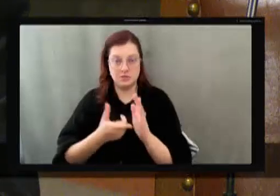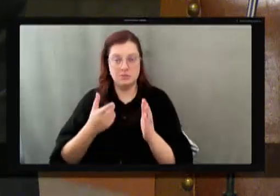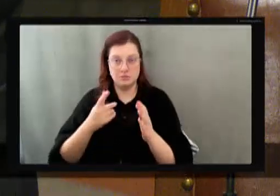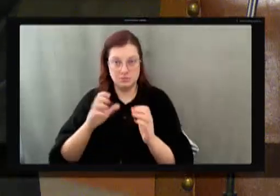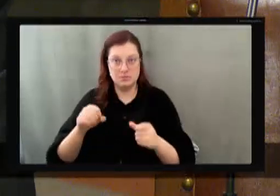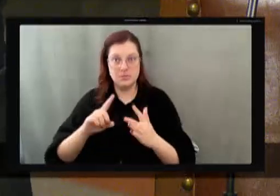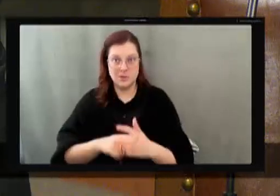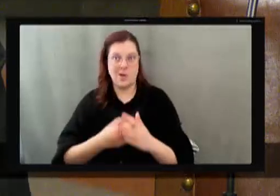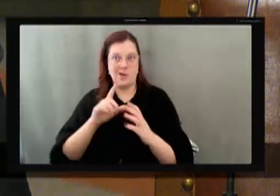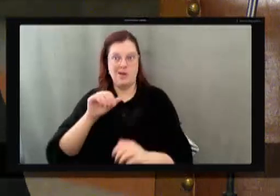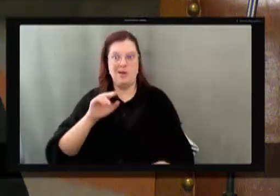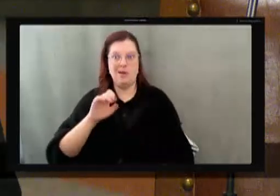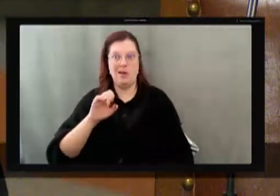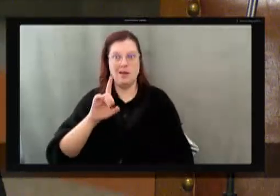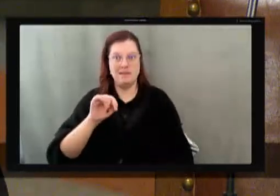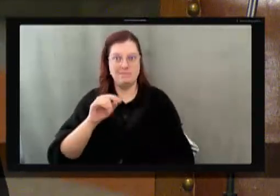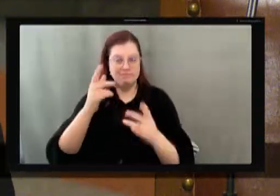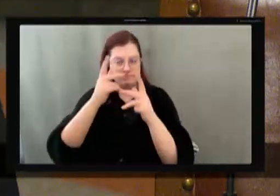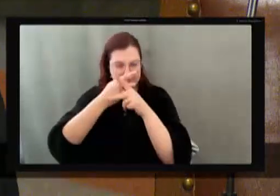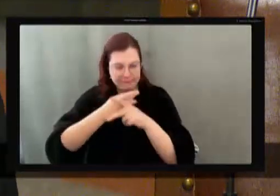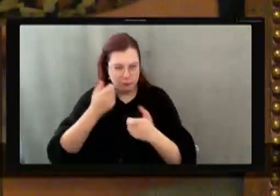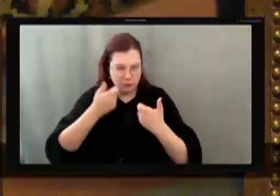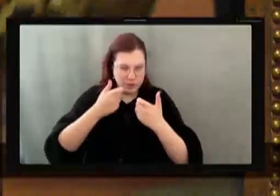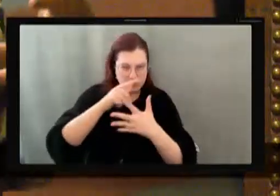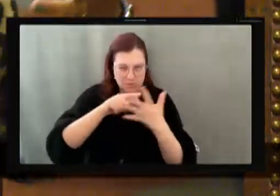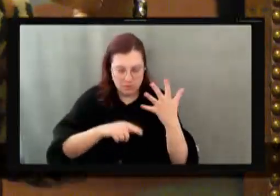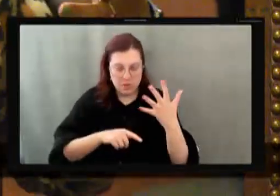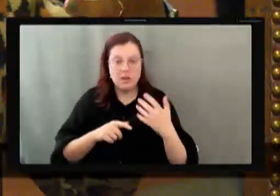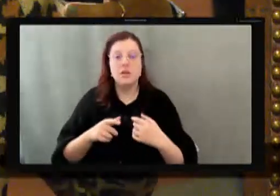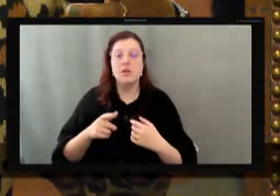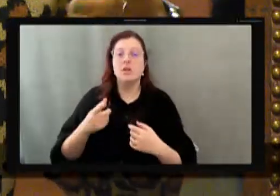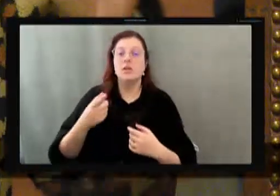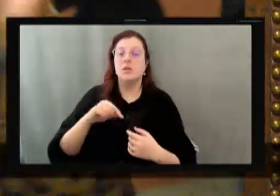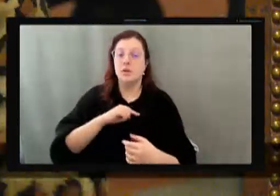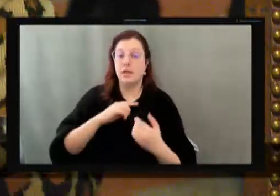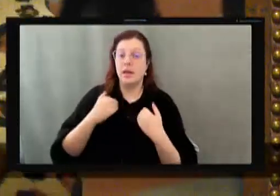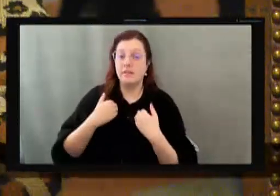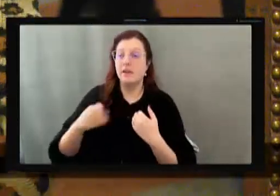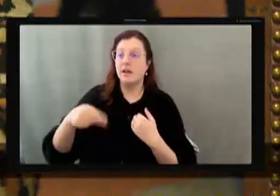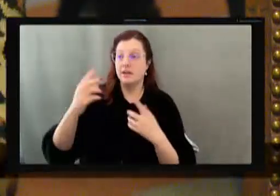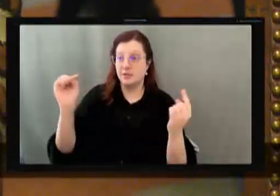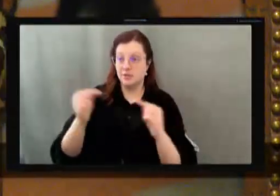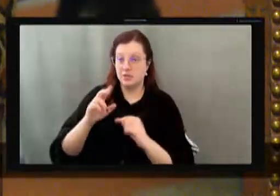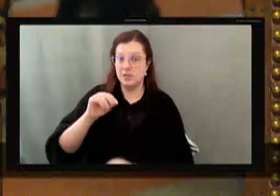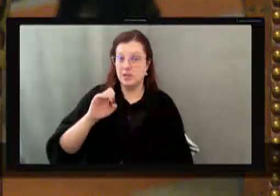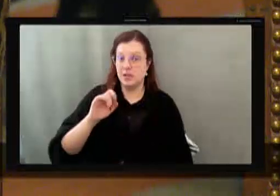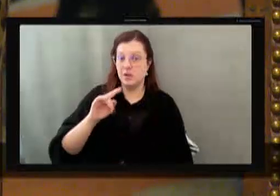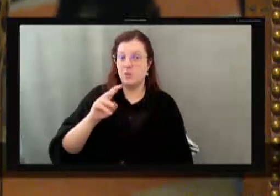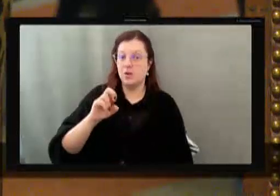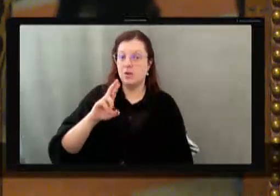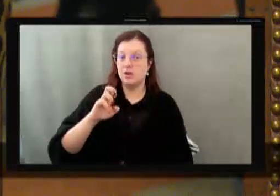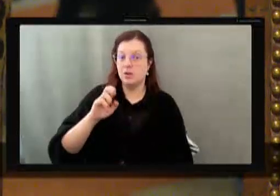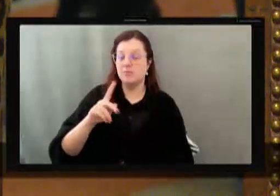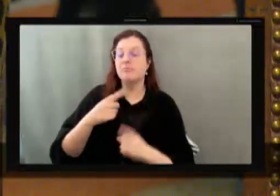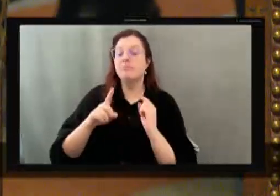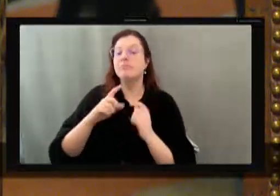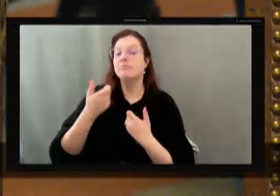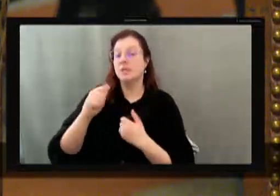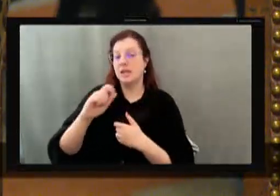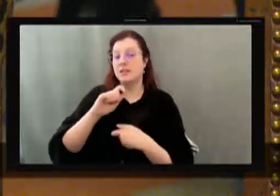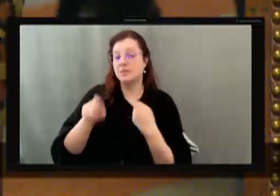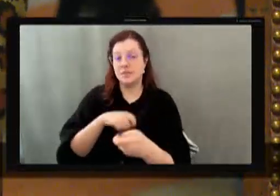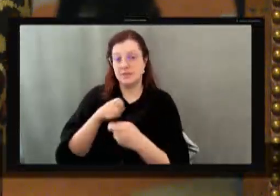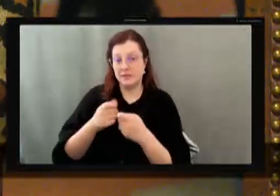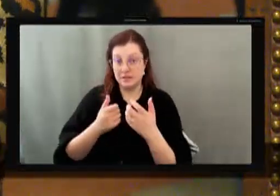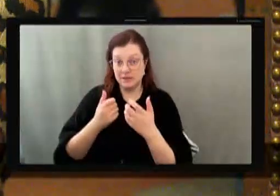identify what those are? So we have the high injury network, which has been identified, but the 10 specific corridors to advance and design through